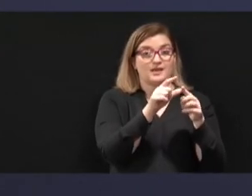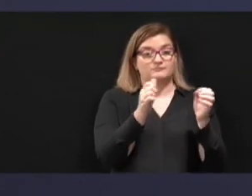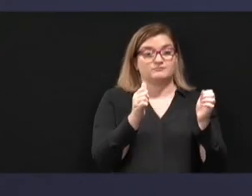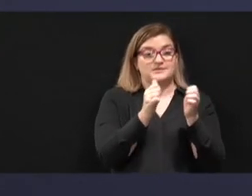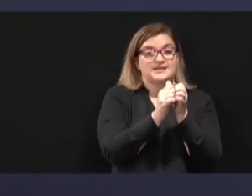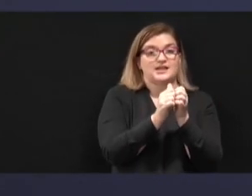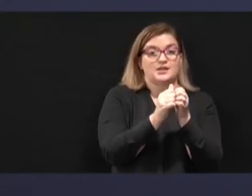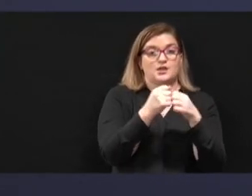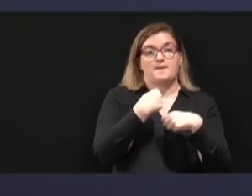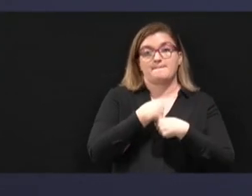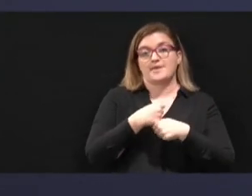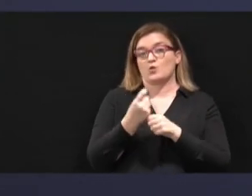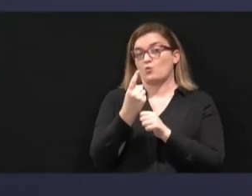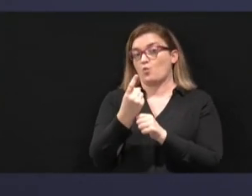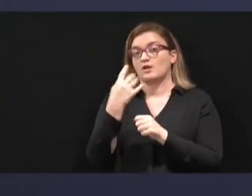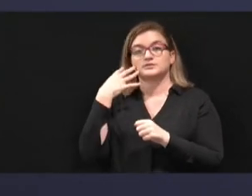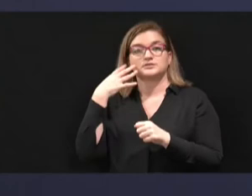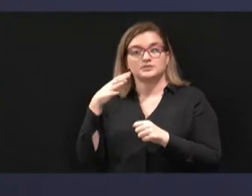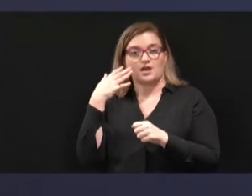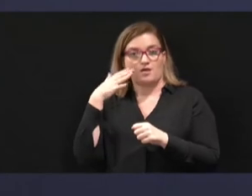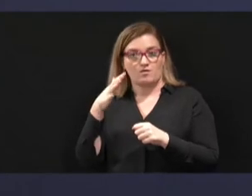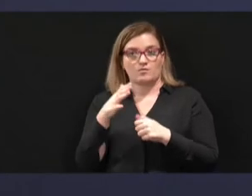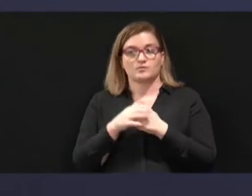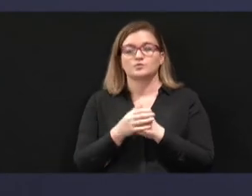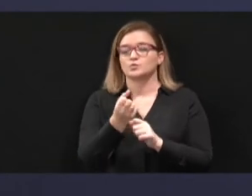those sounds again.